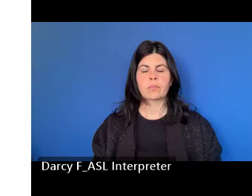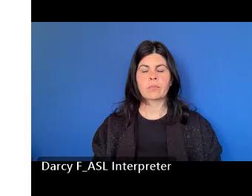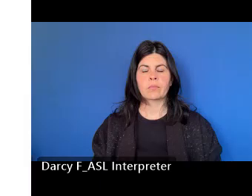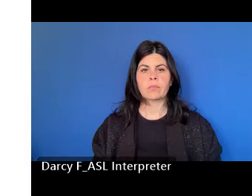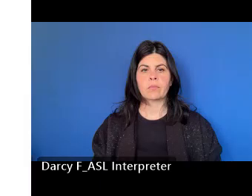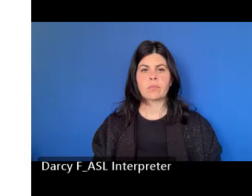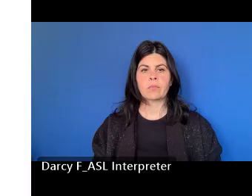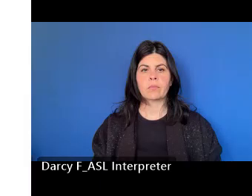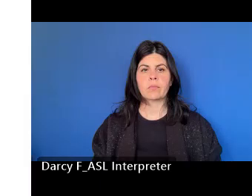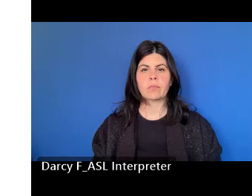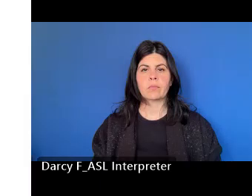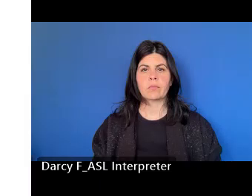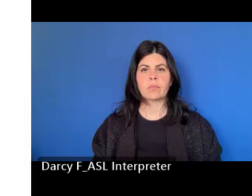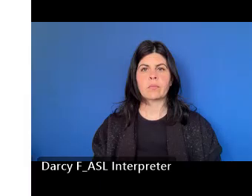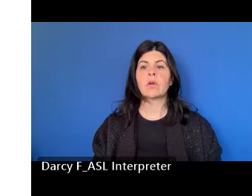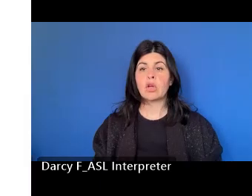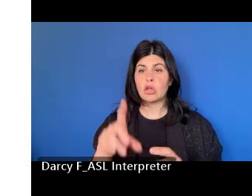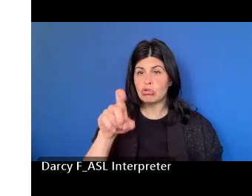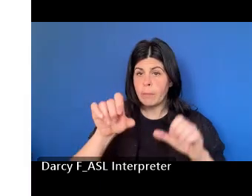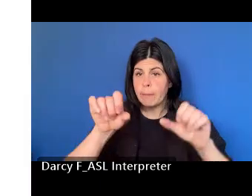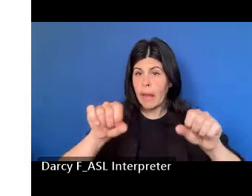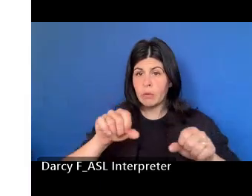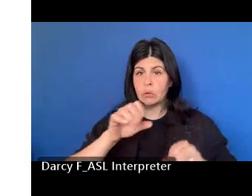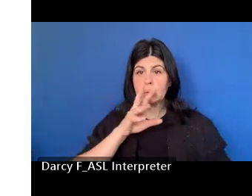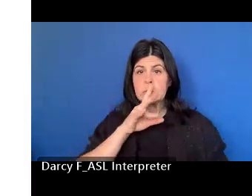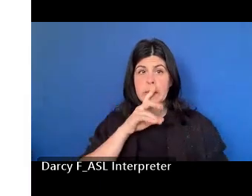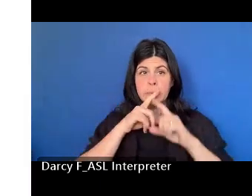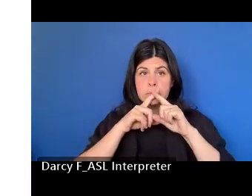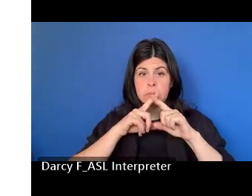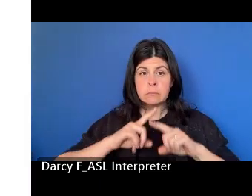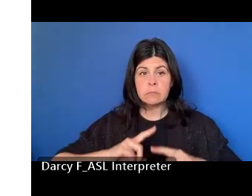Mute yourself, you should be able to speak.